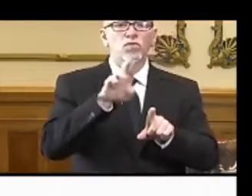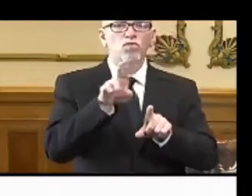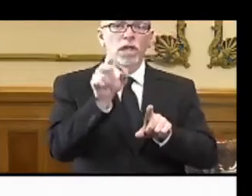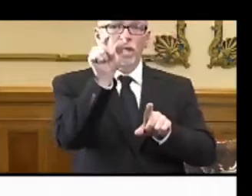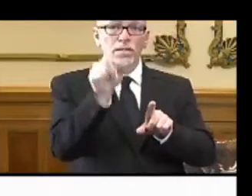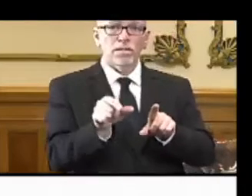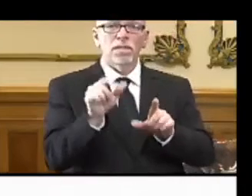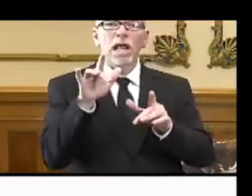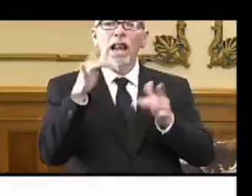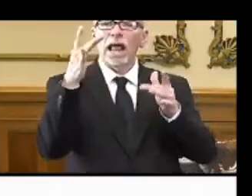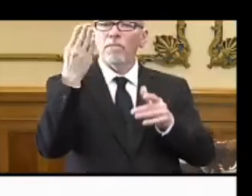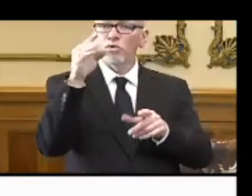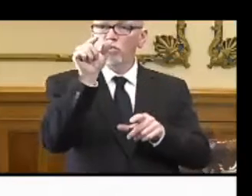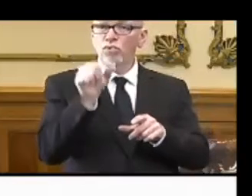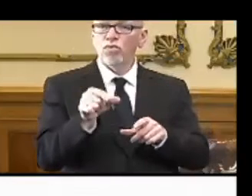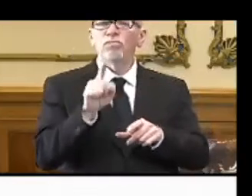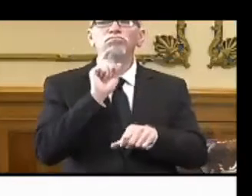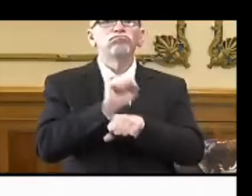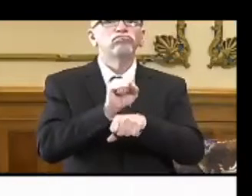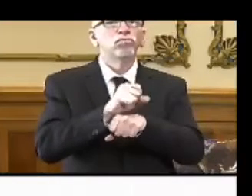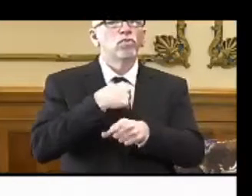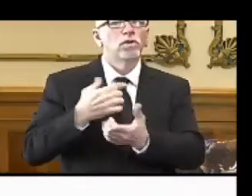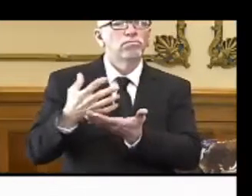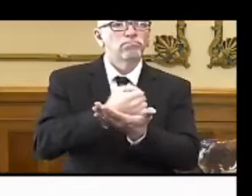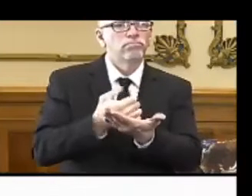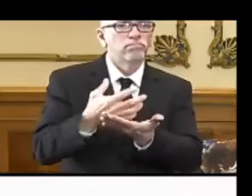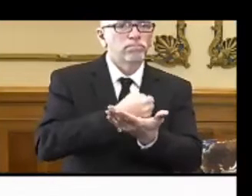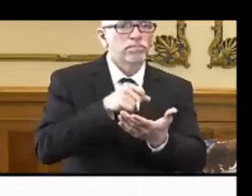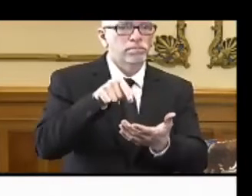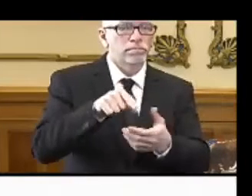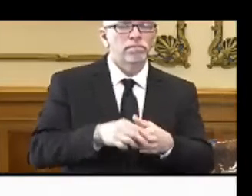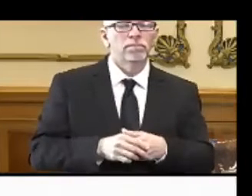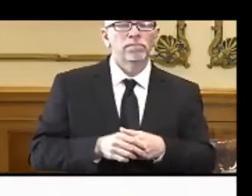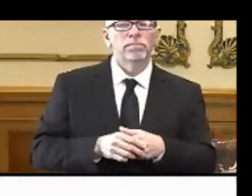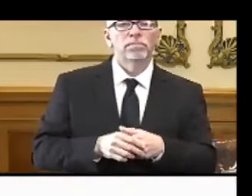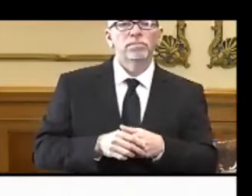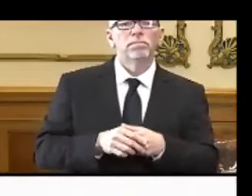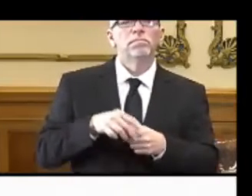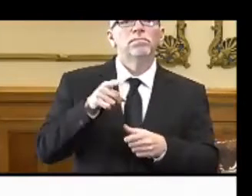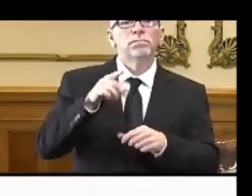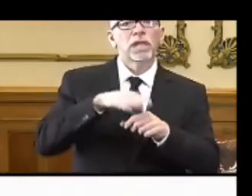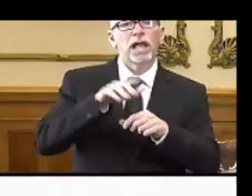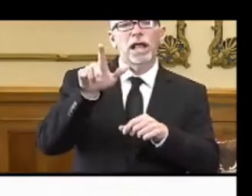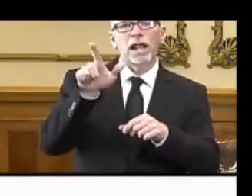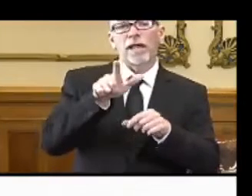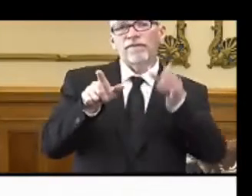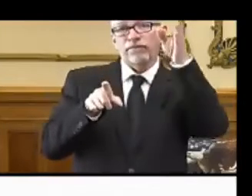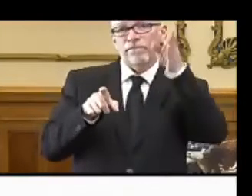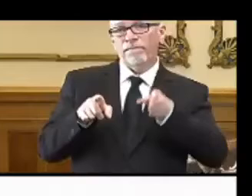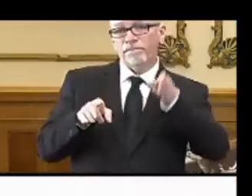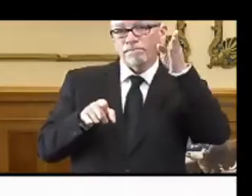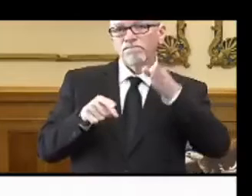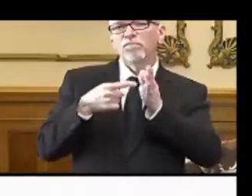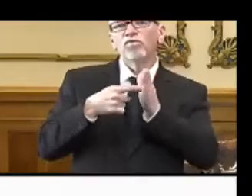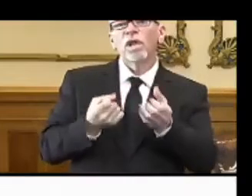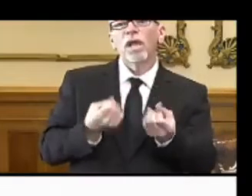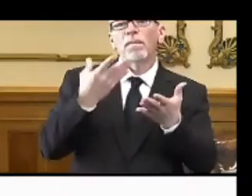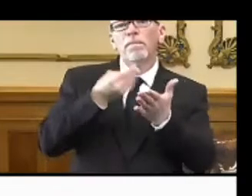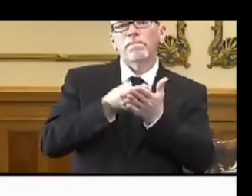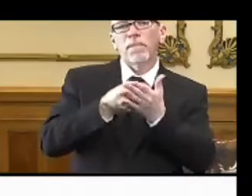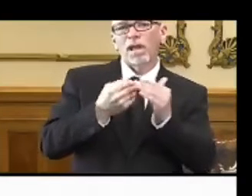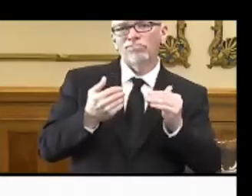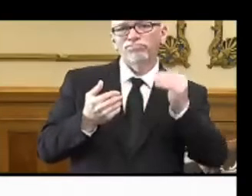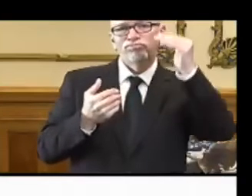right, the lighter blue, are the actual collections. The axis on the left shows you the total dollar amount of